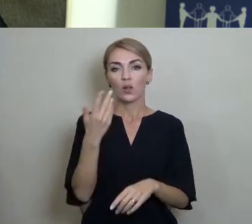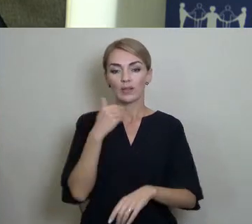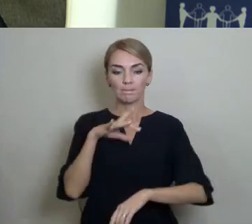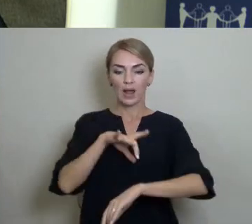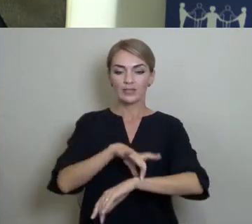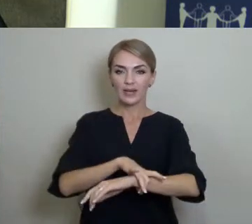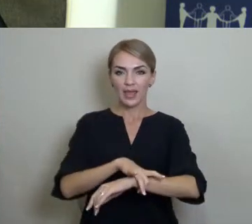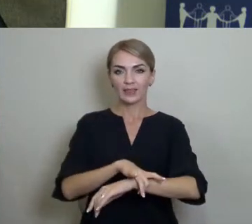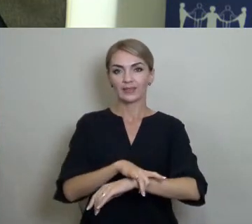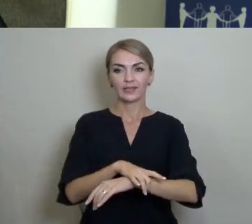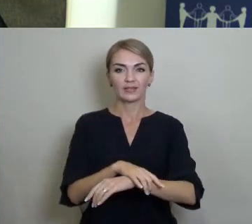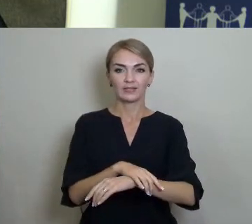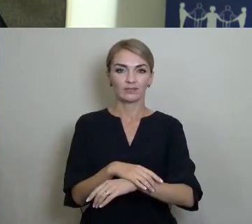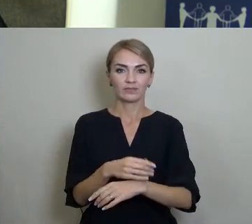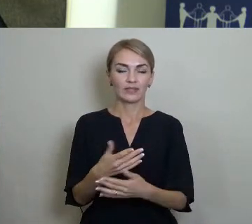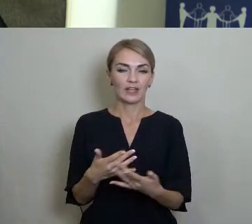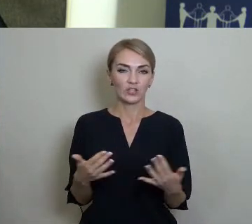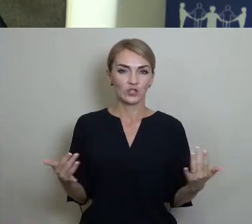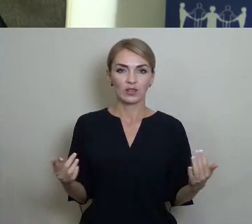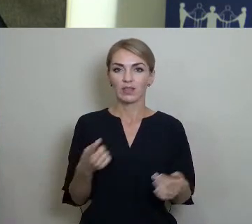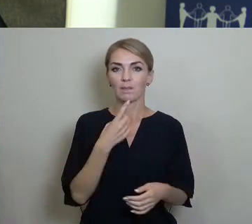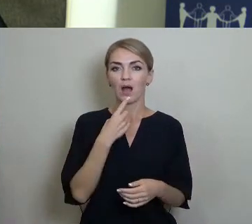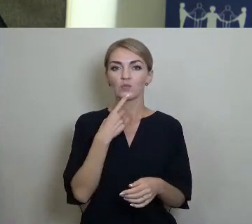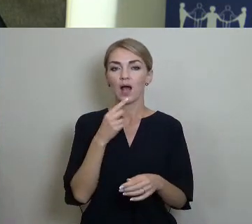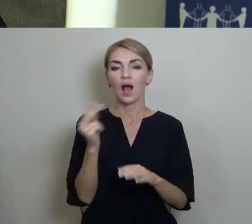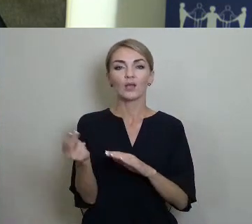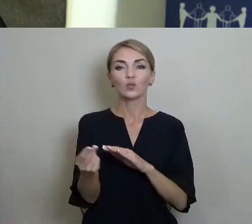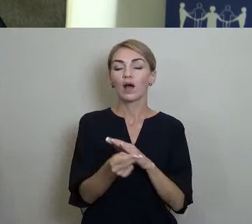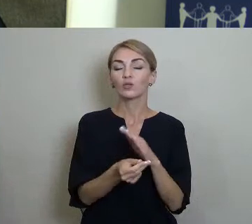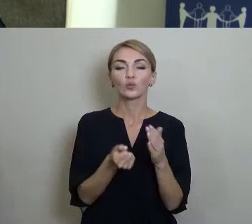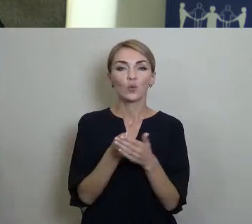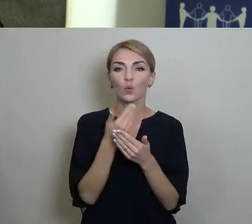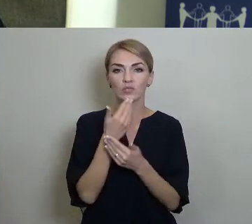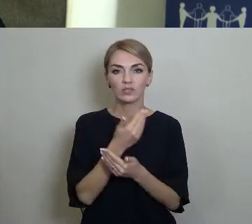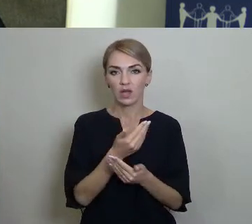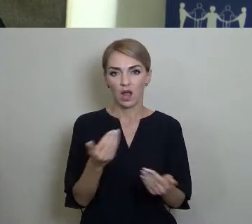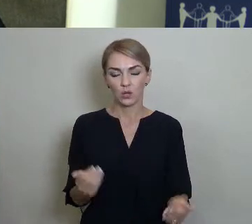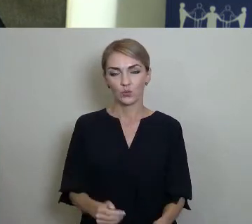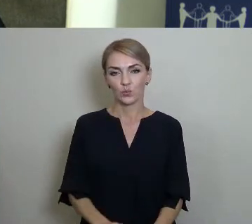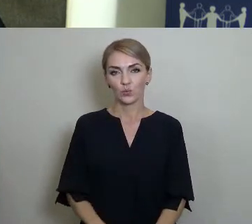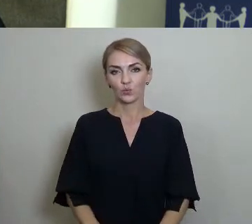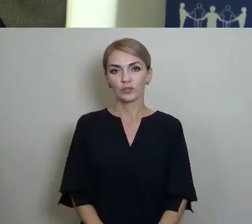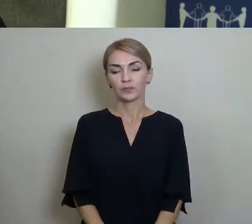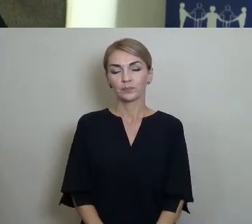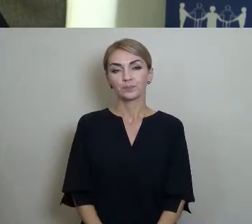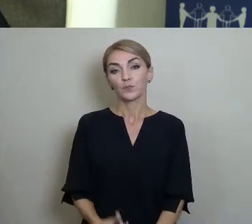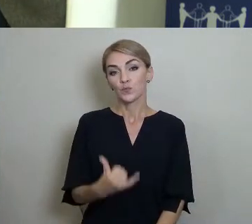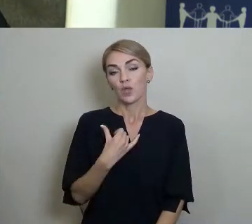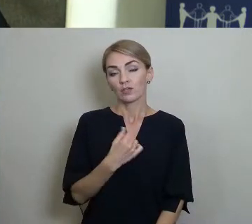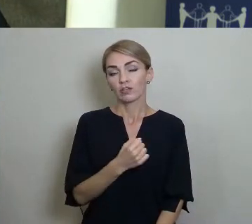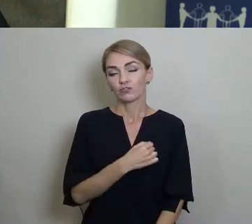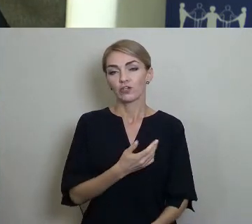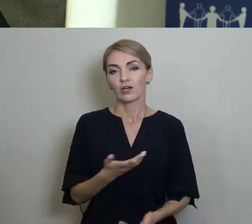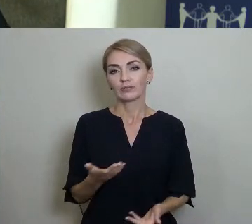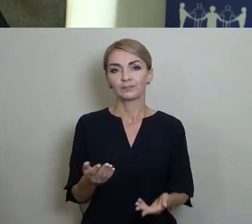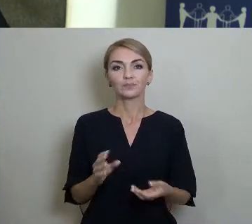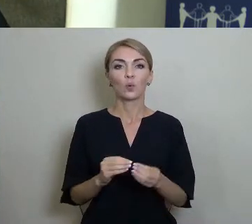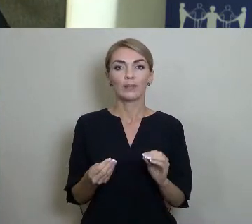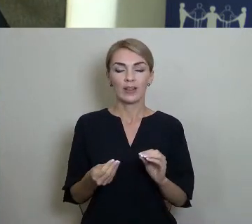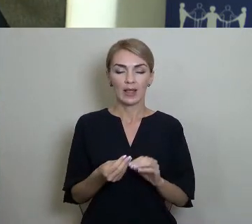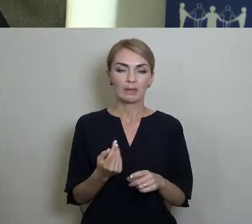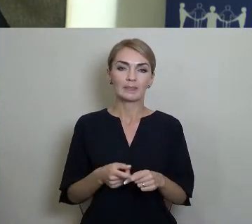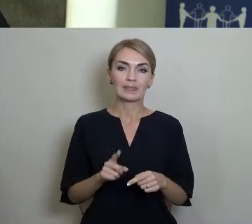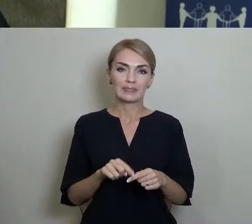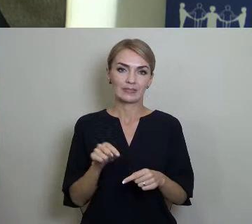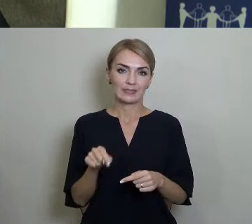of Silence, and they are trying till the last moment, are wearing the symbols